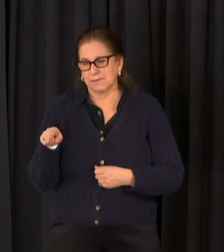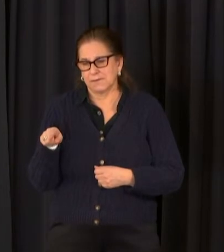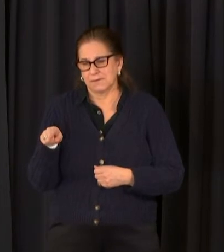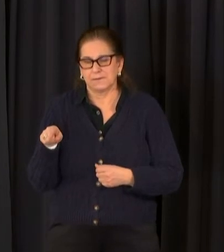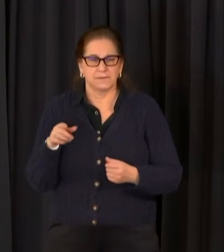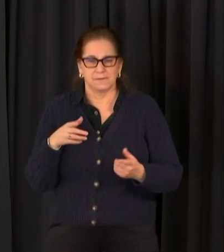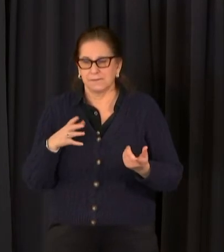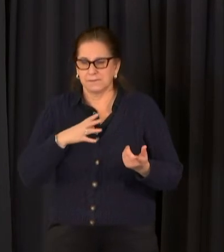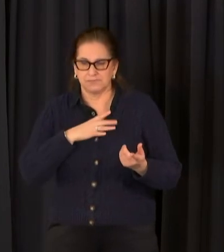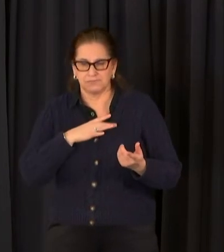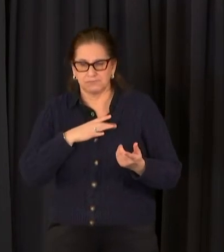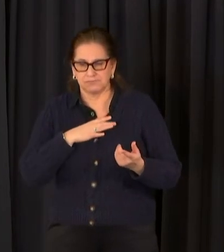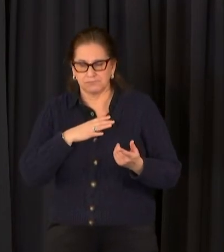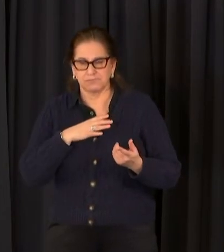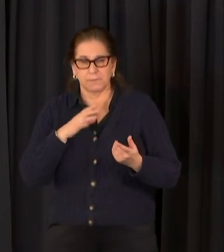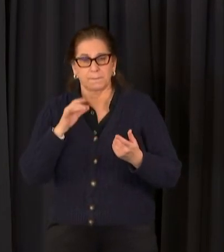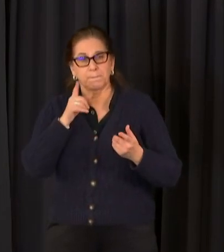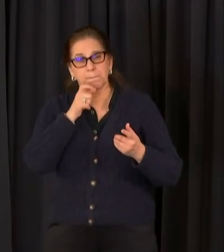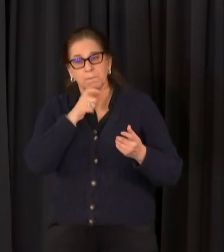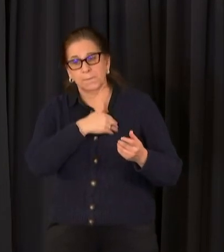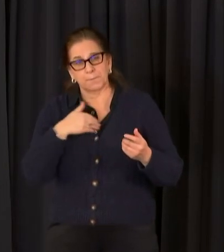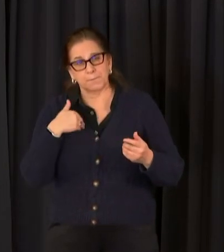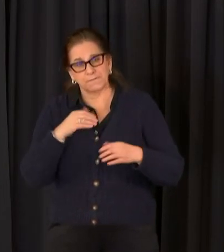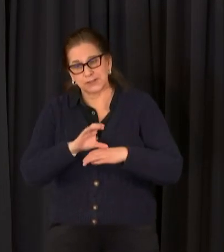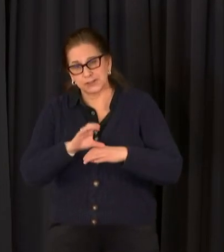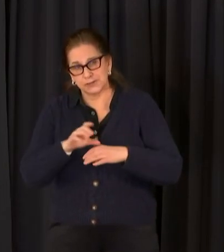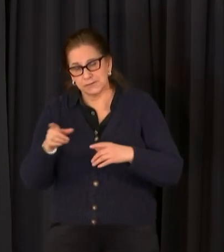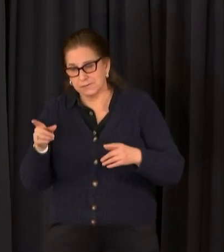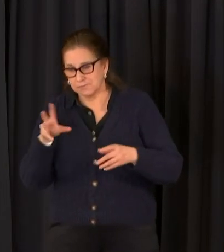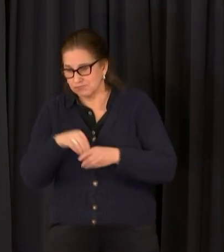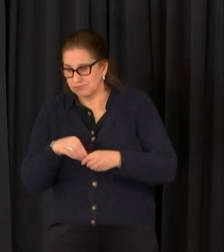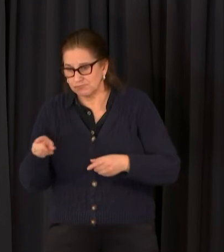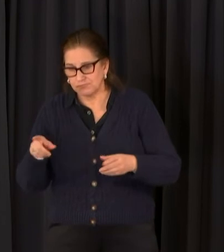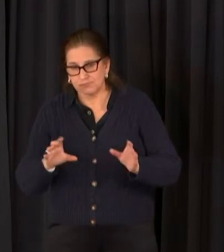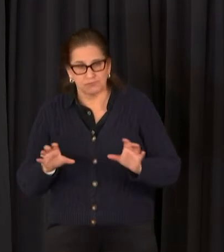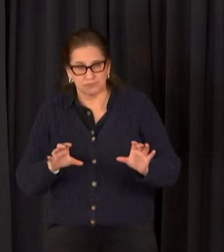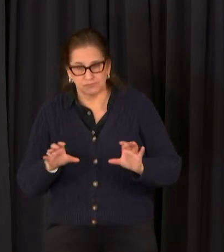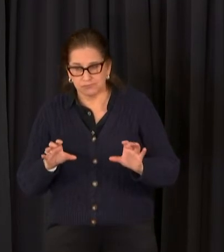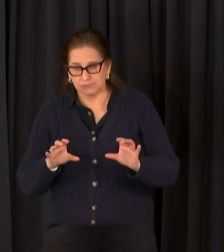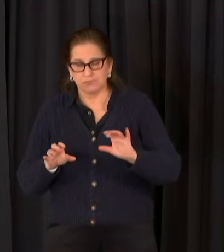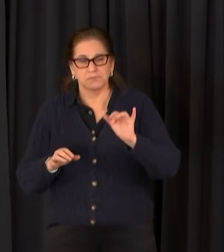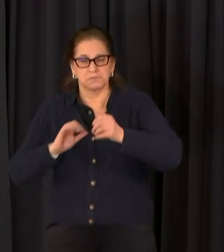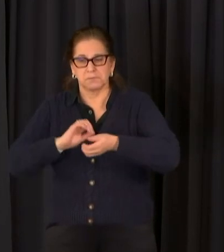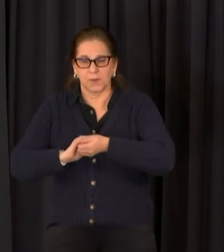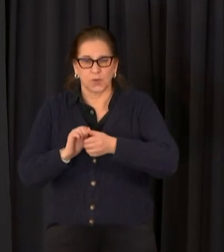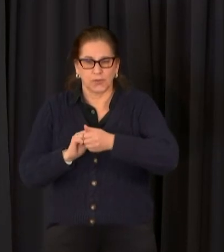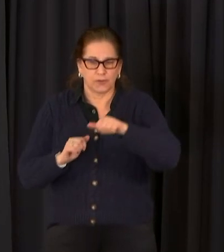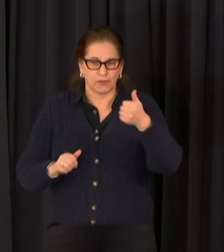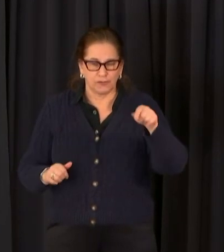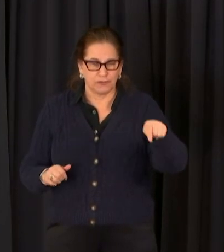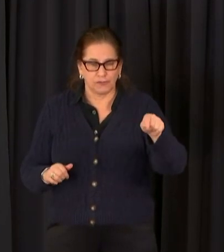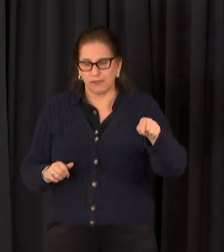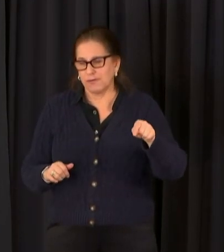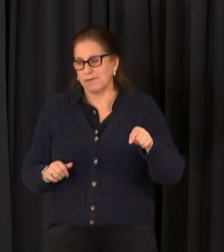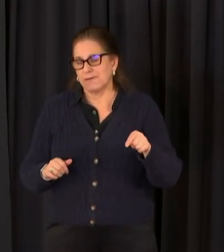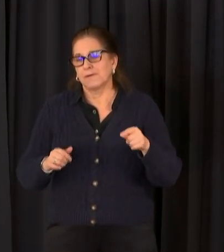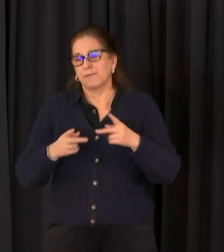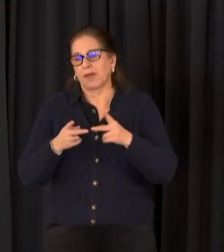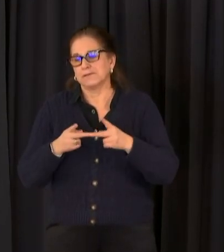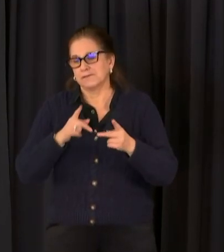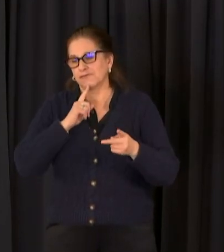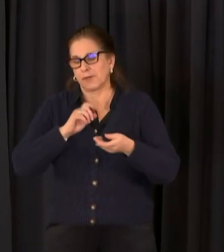have members of their congregation or another congregation that is doing this in partnership with them at their